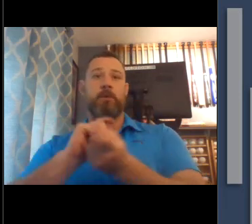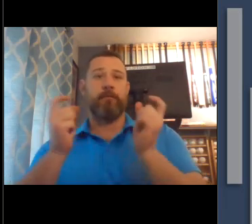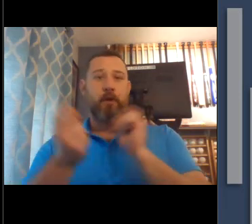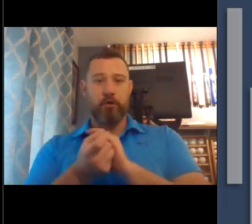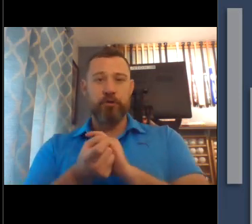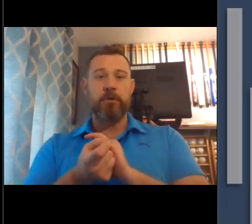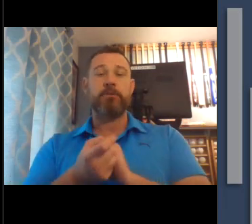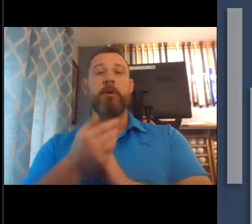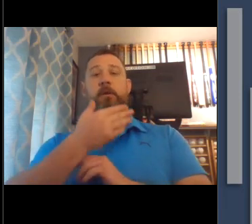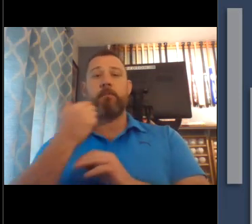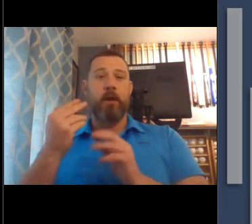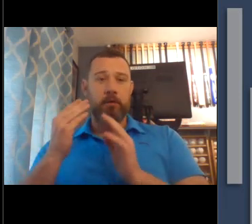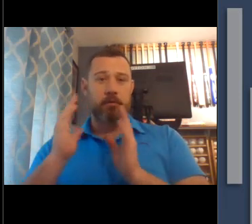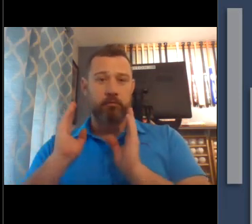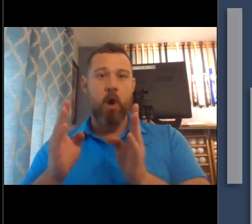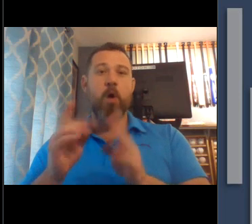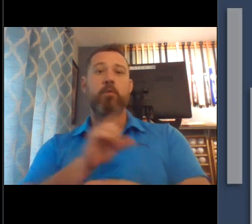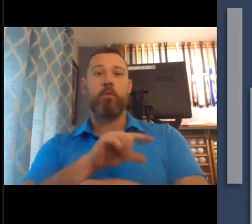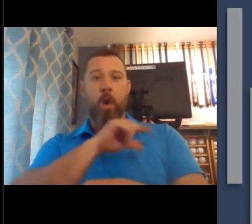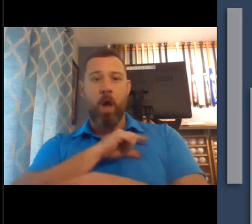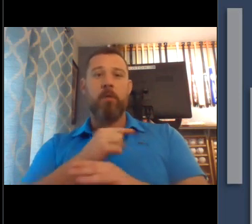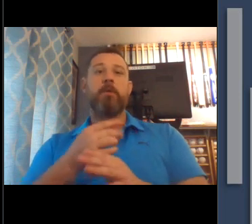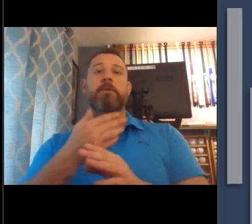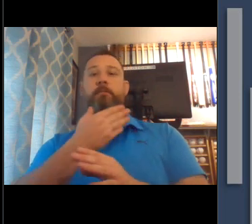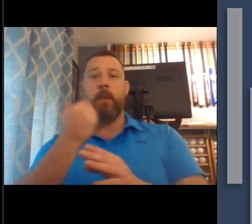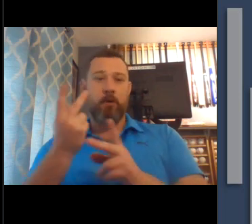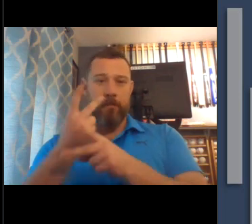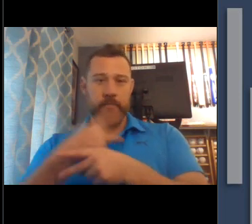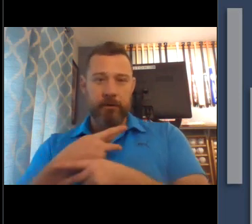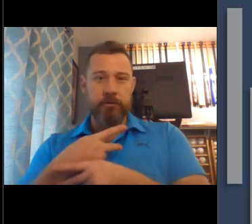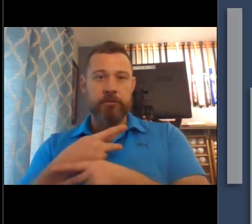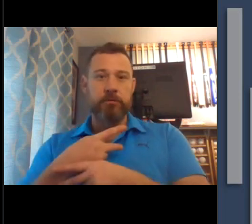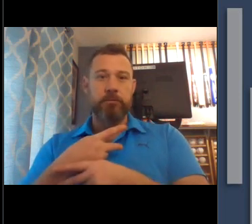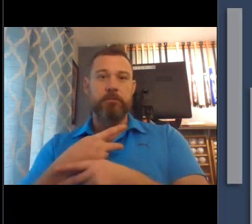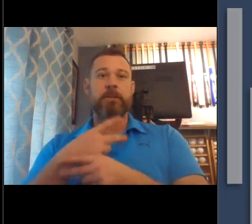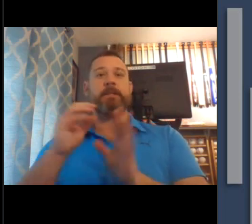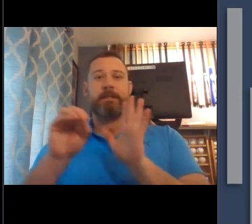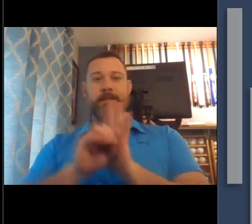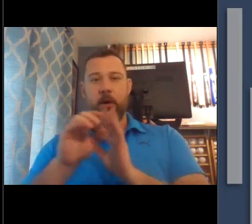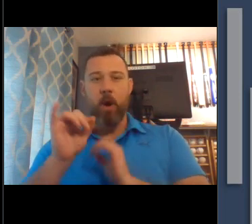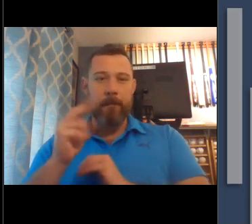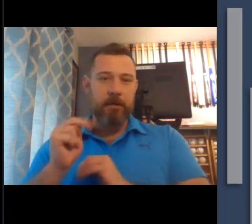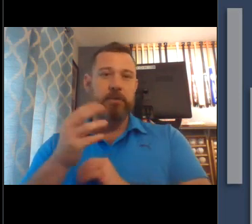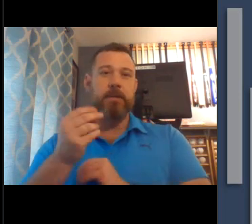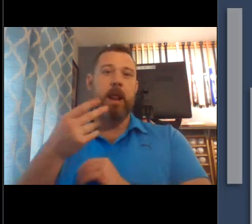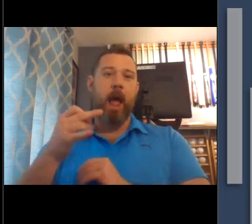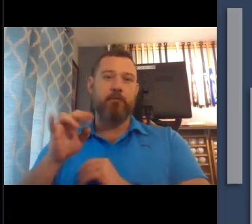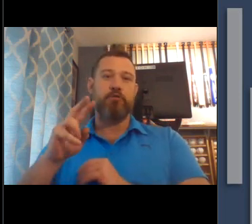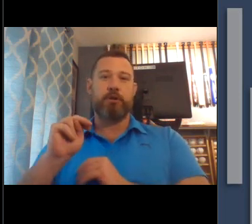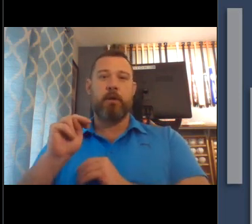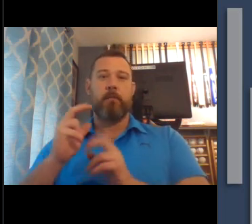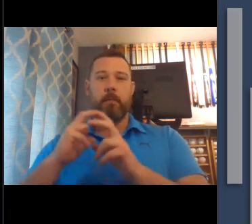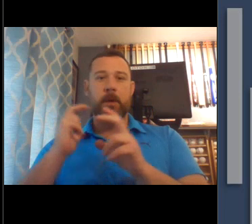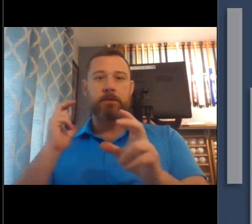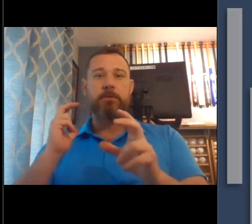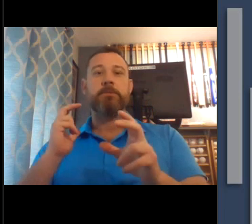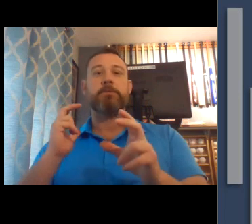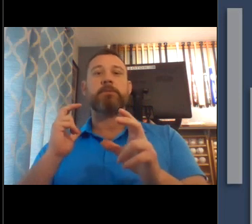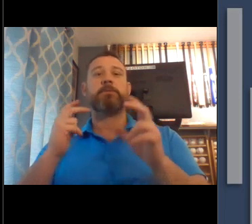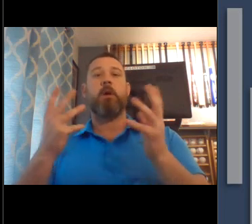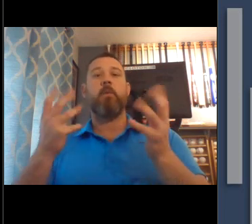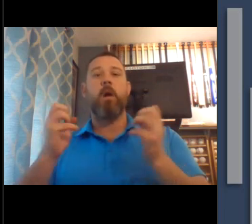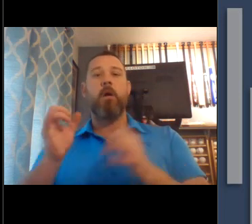road quality then means better operations in the zero emission and hydrogen buses. I wanted to